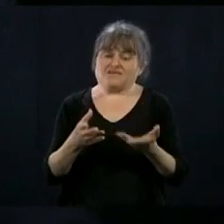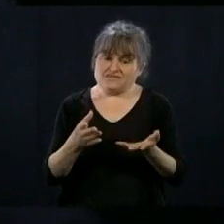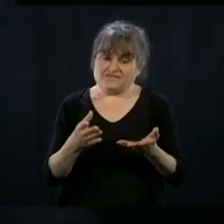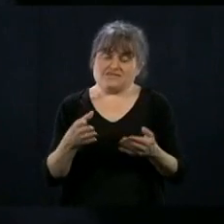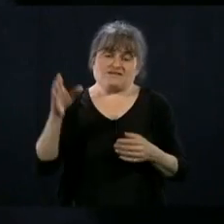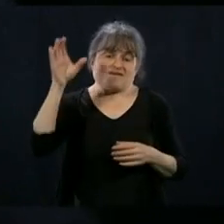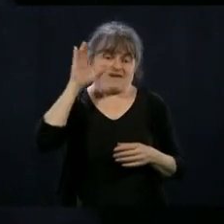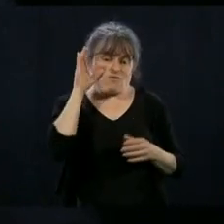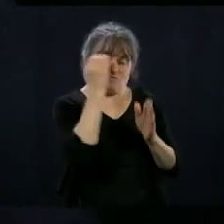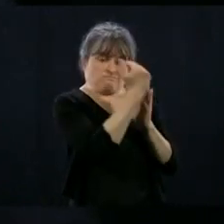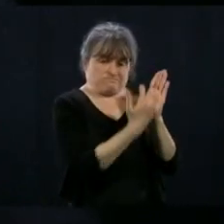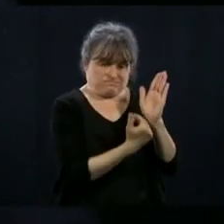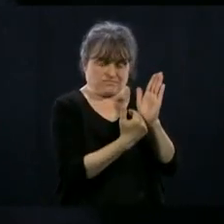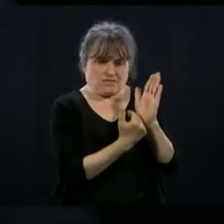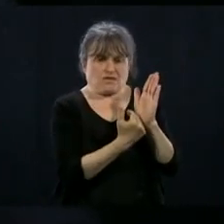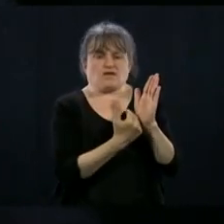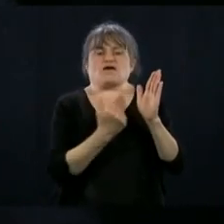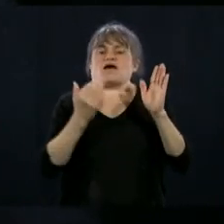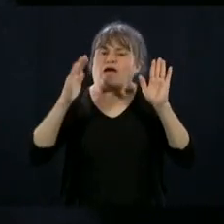having these children